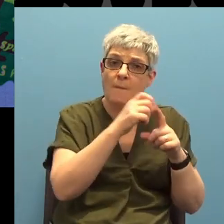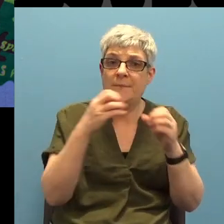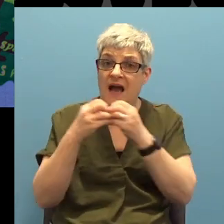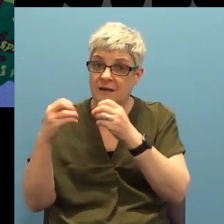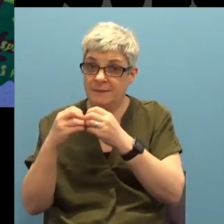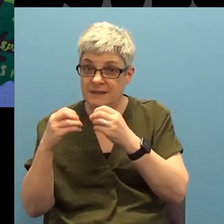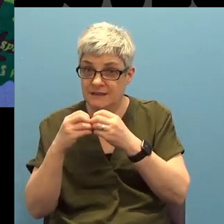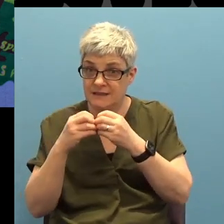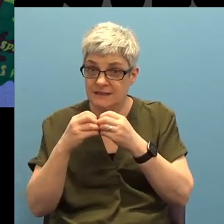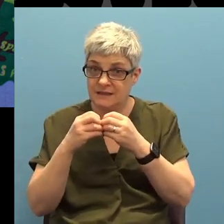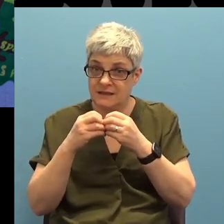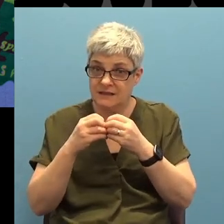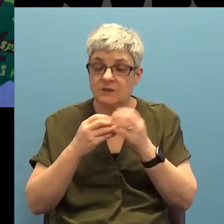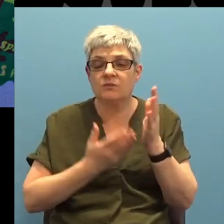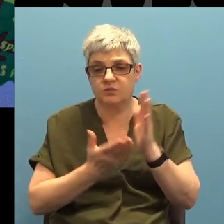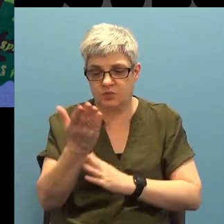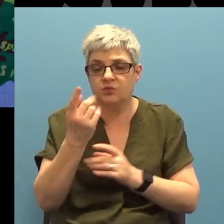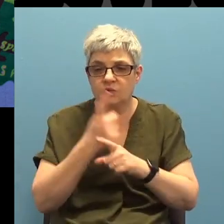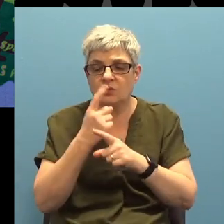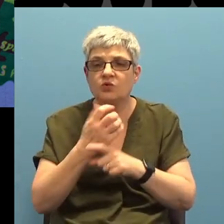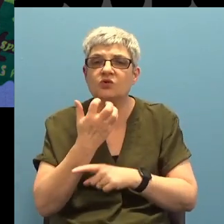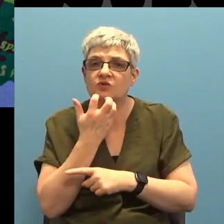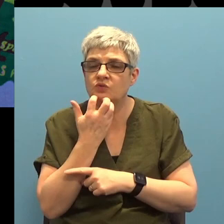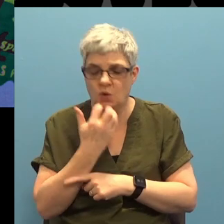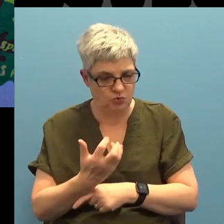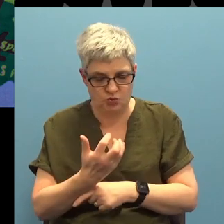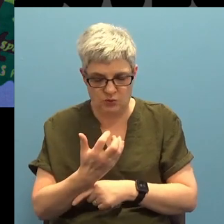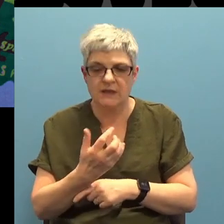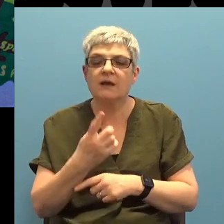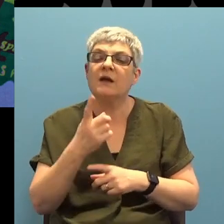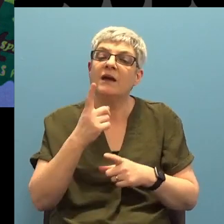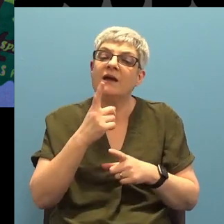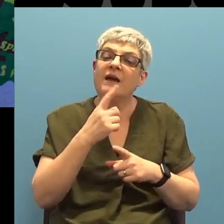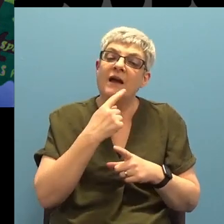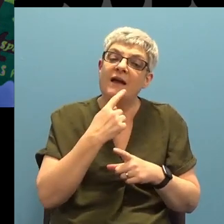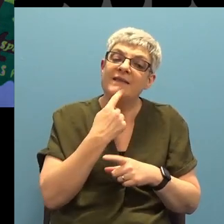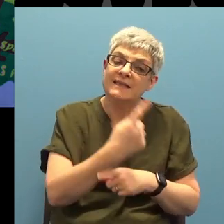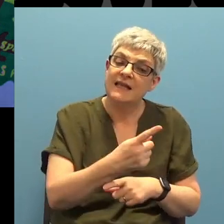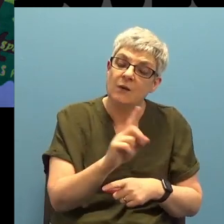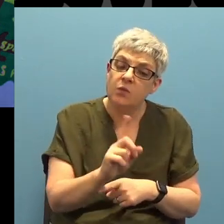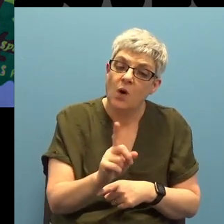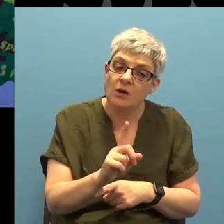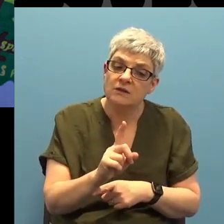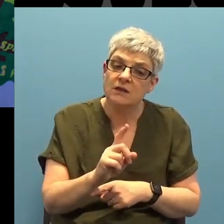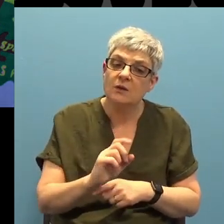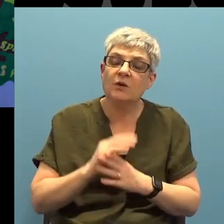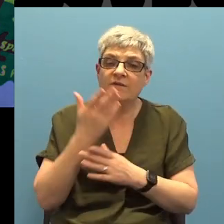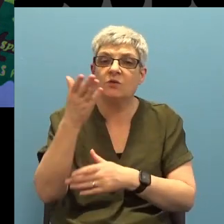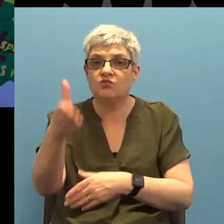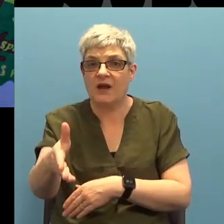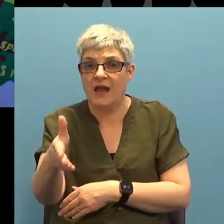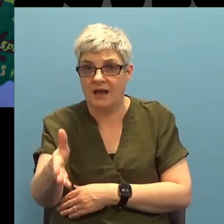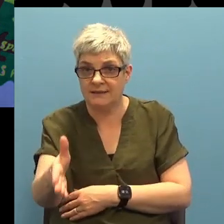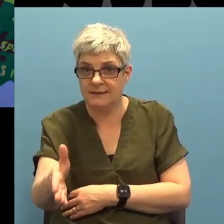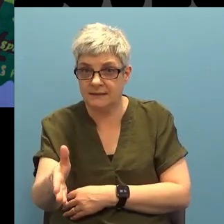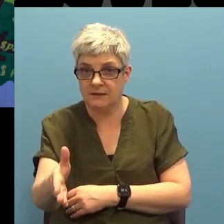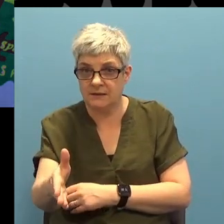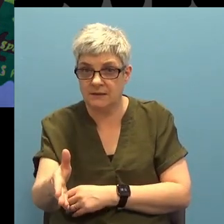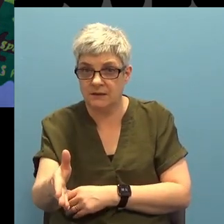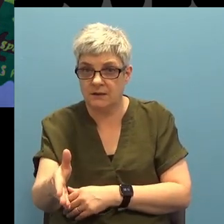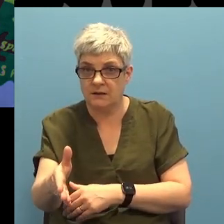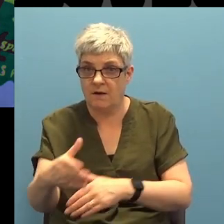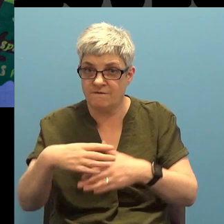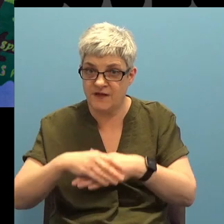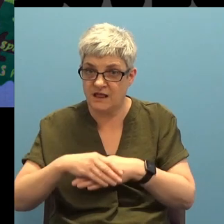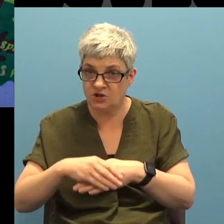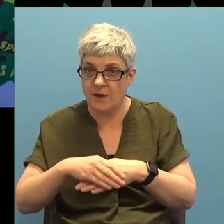apostles. And what's interesting is what they tell them. They say, we'll give you the right hand of fellowship, that we